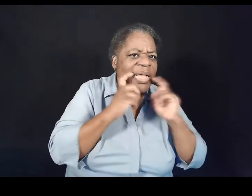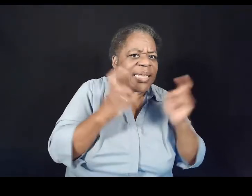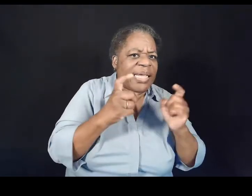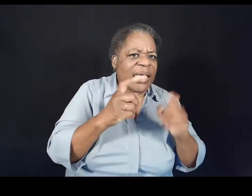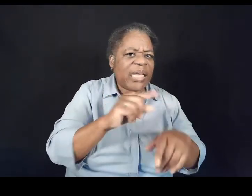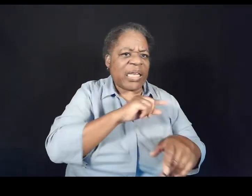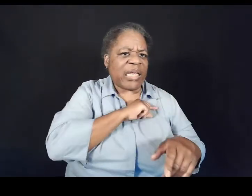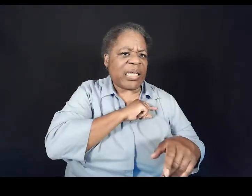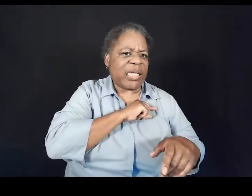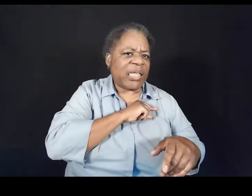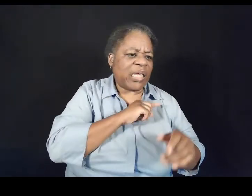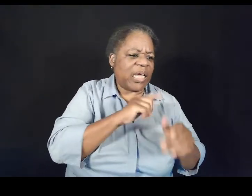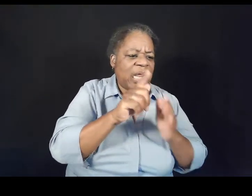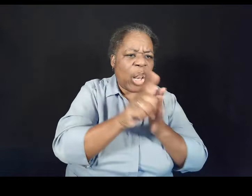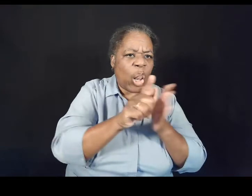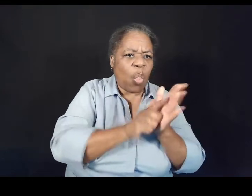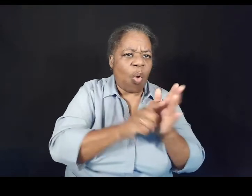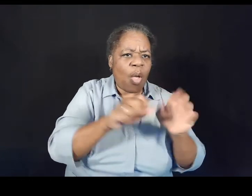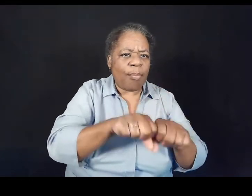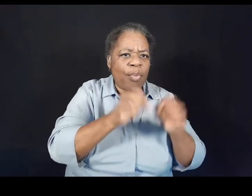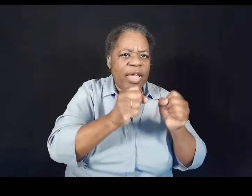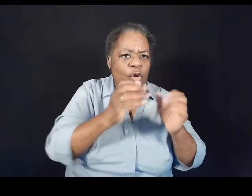as lawbreakers.